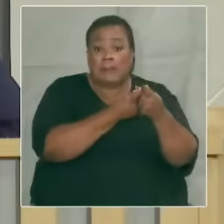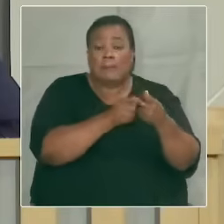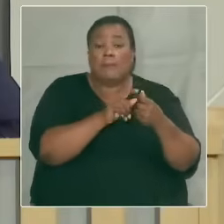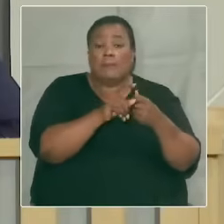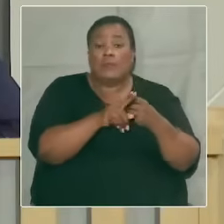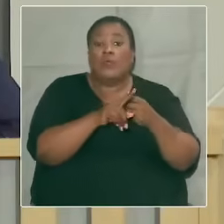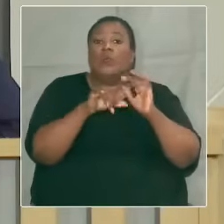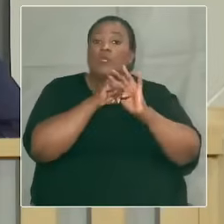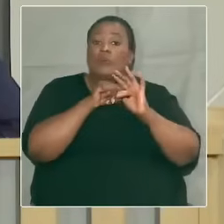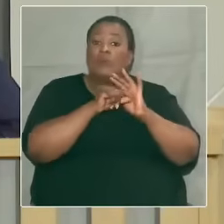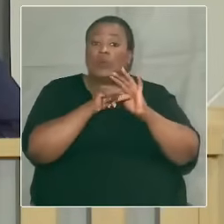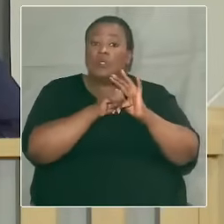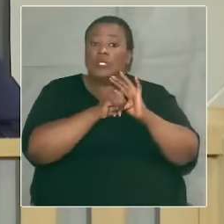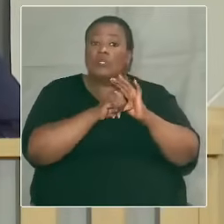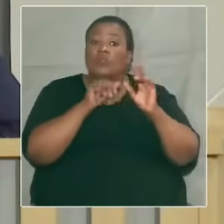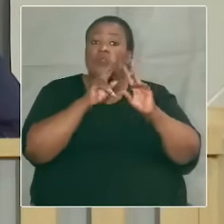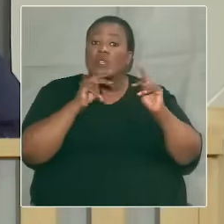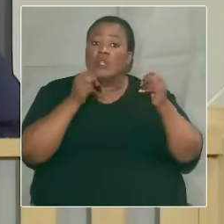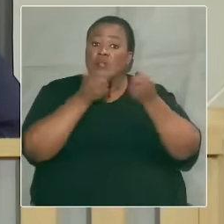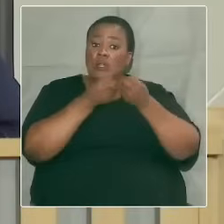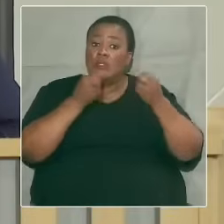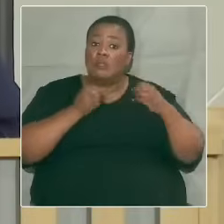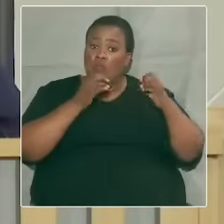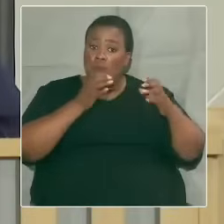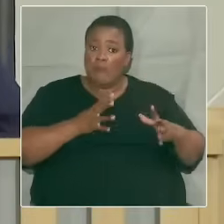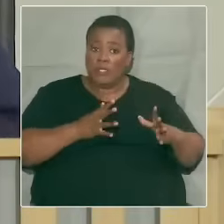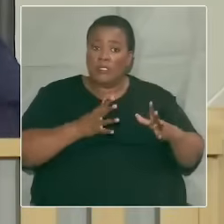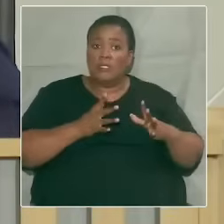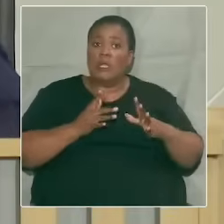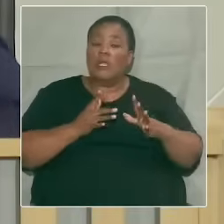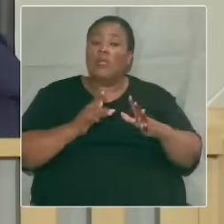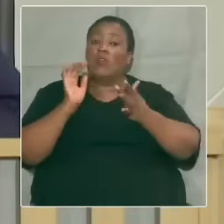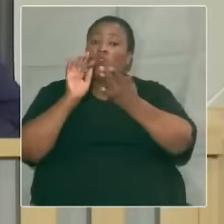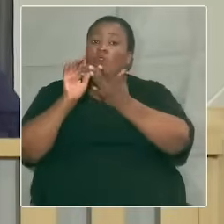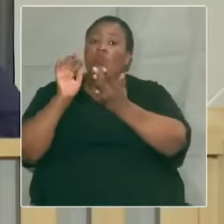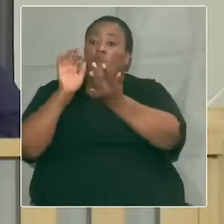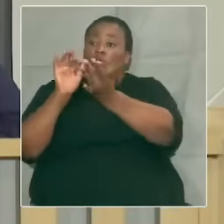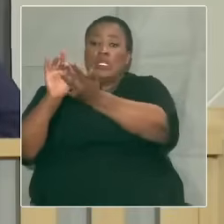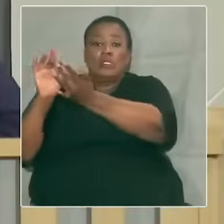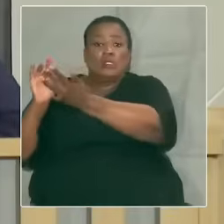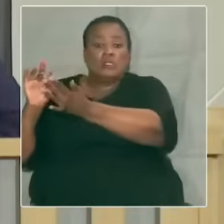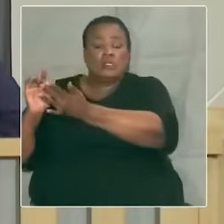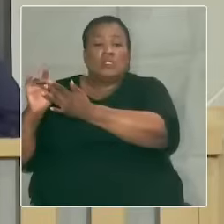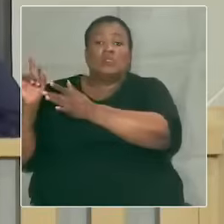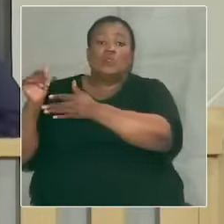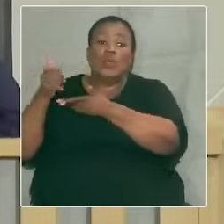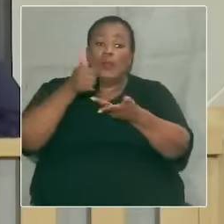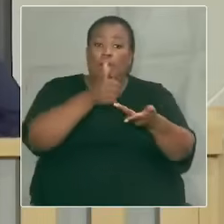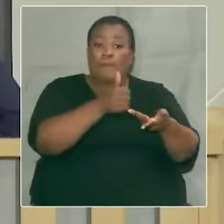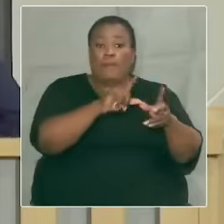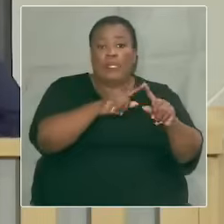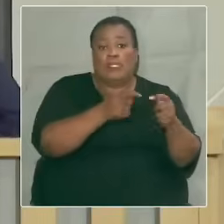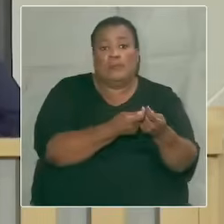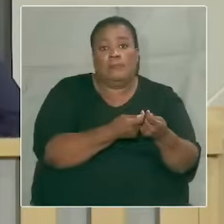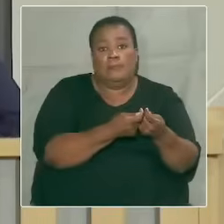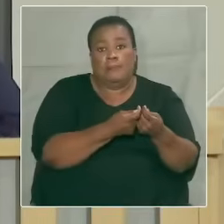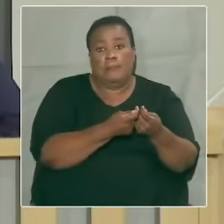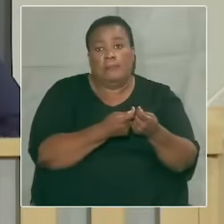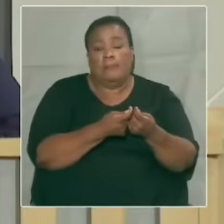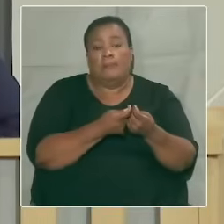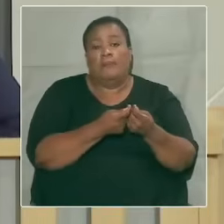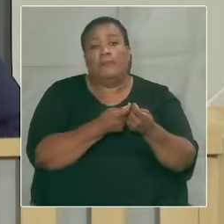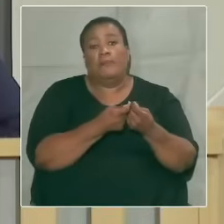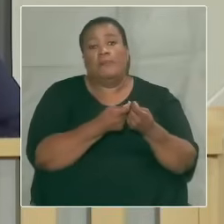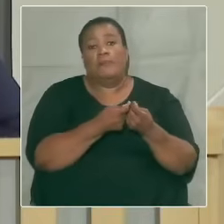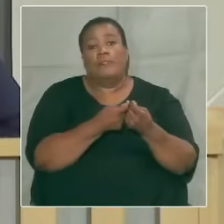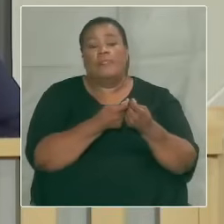with they can assist the task team with the role that they are